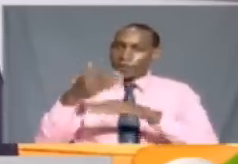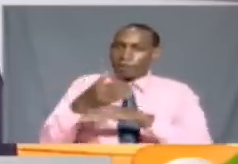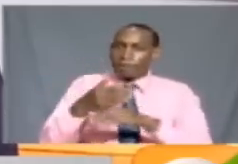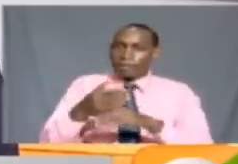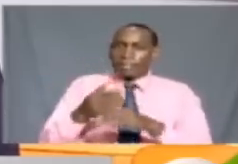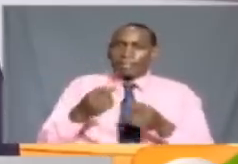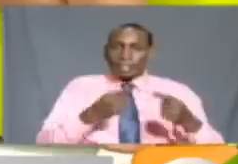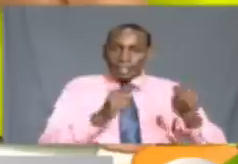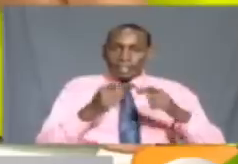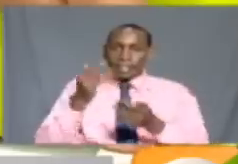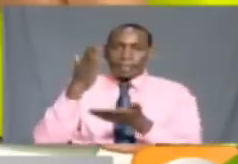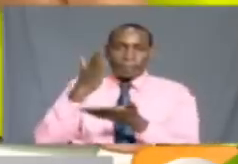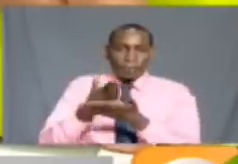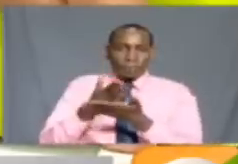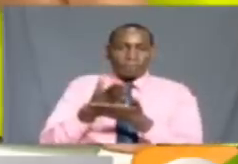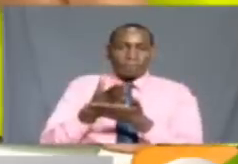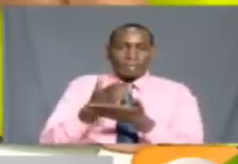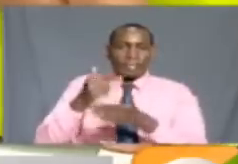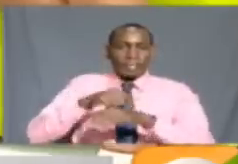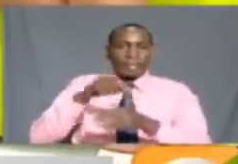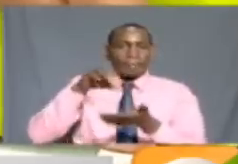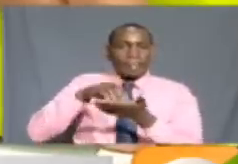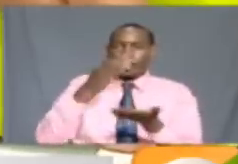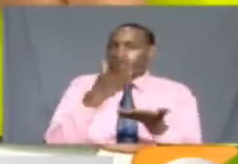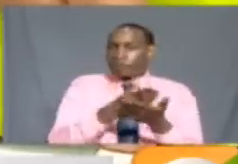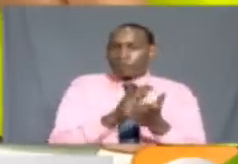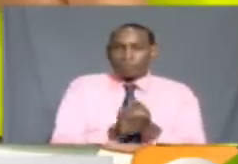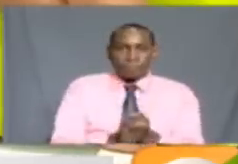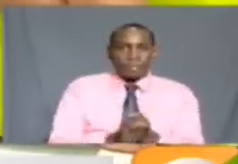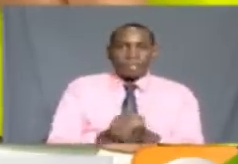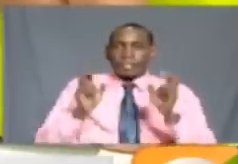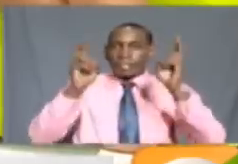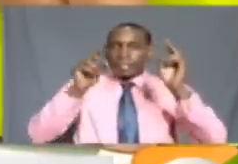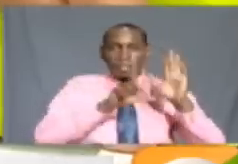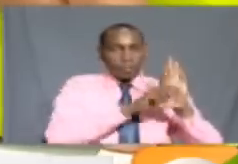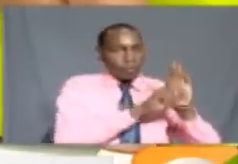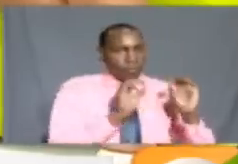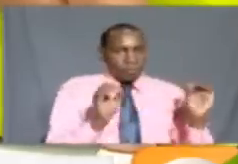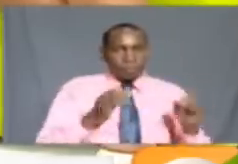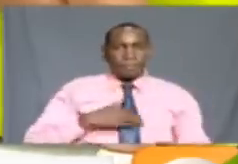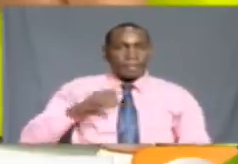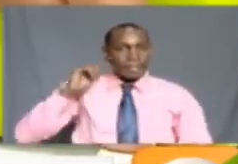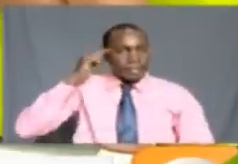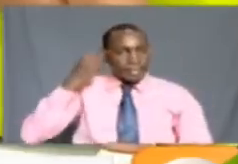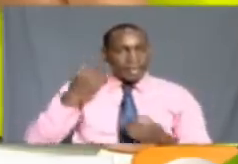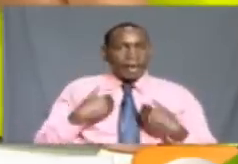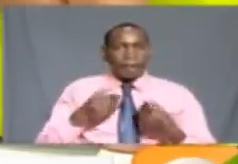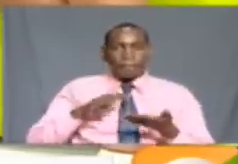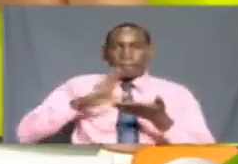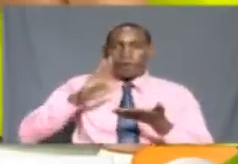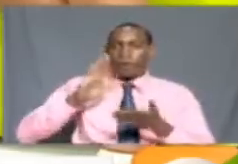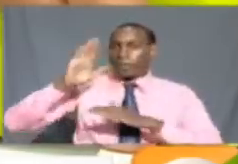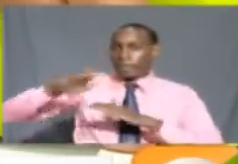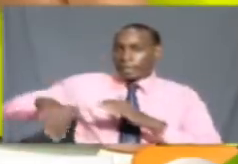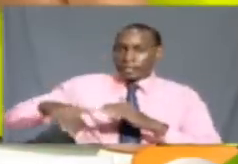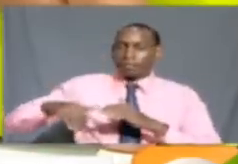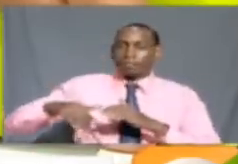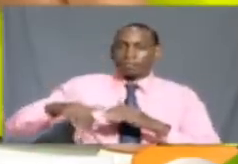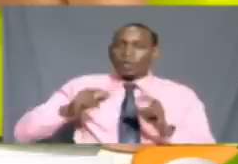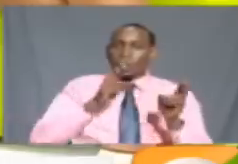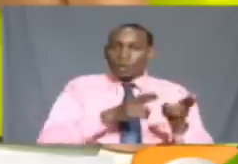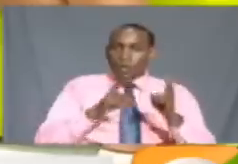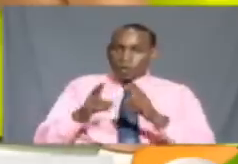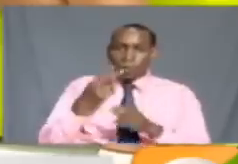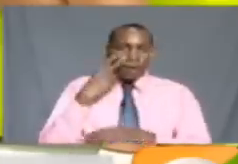genuine cases. I don't think the issue actually here is the law, Victoria. I think there is much more than it's the eye. Yeah.